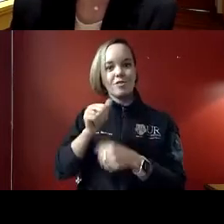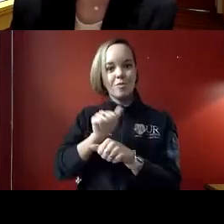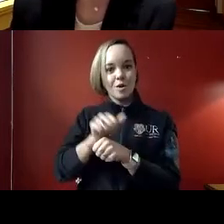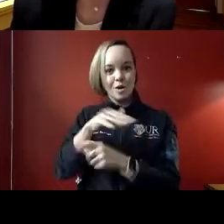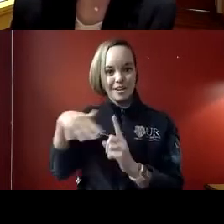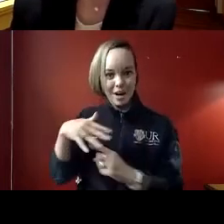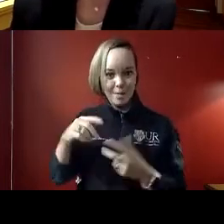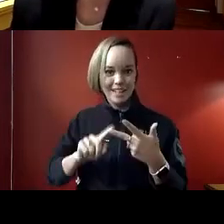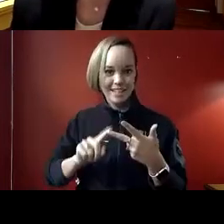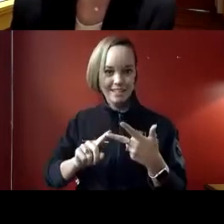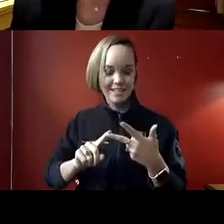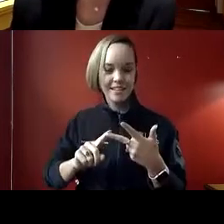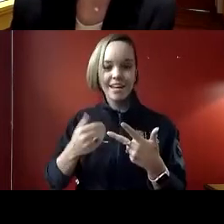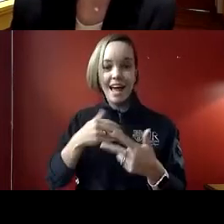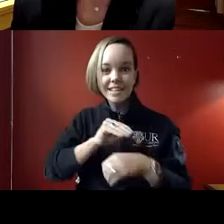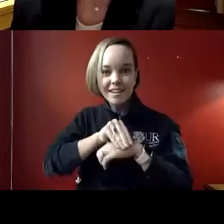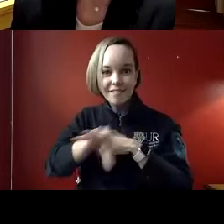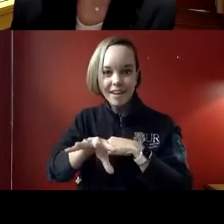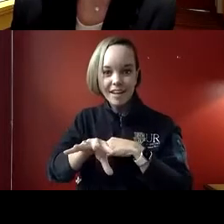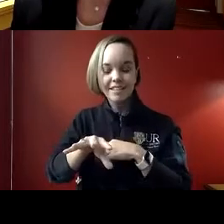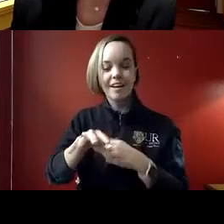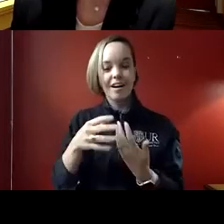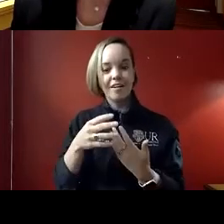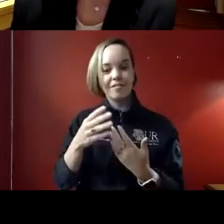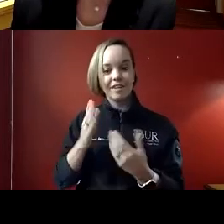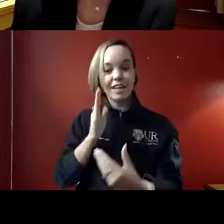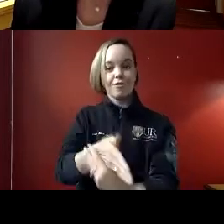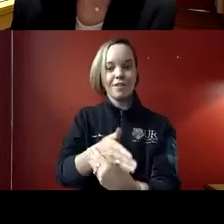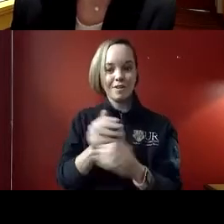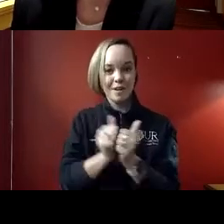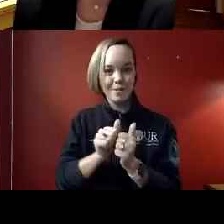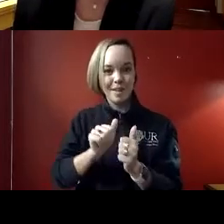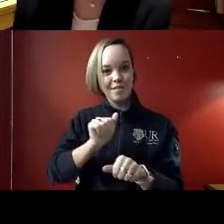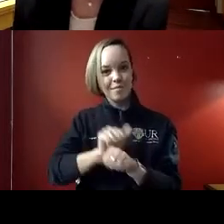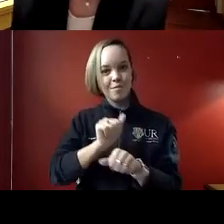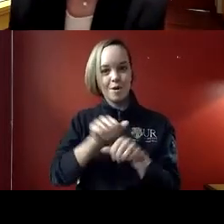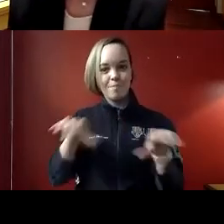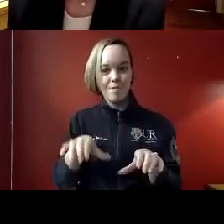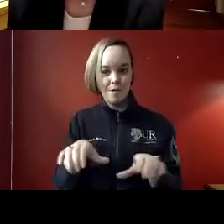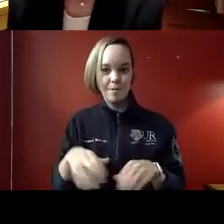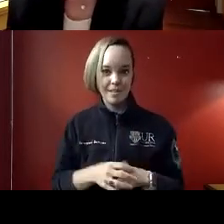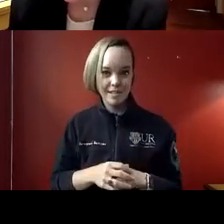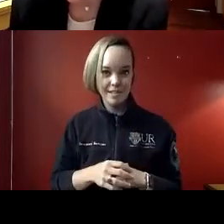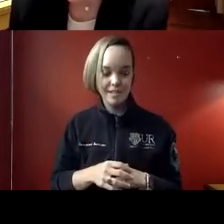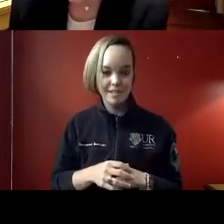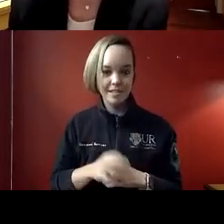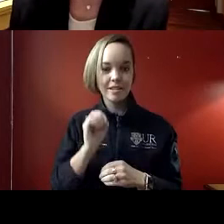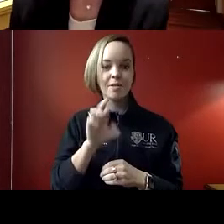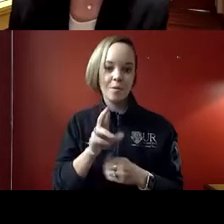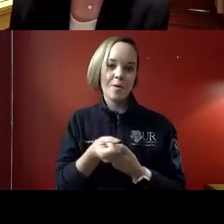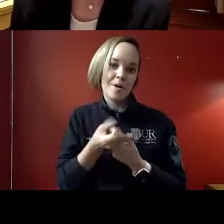of unreasonably interfering with an individual's work performance or creating